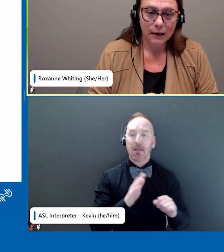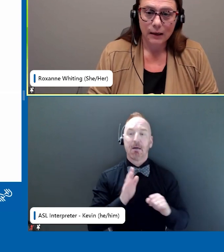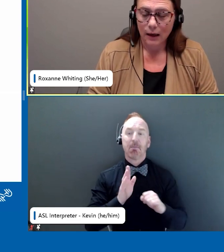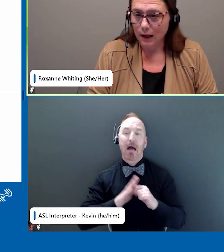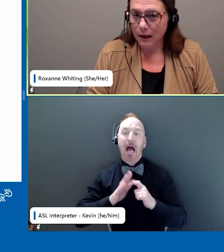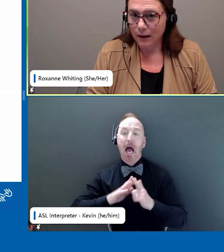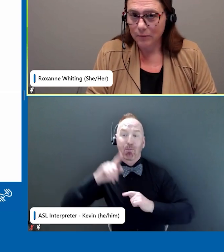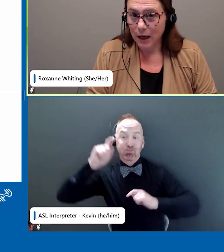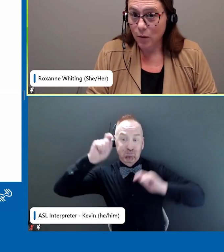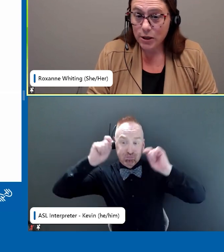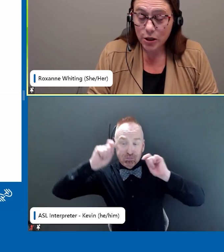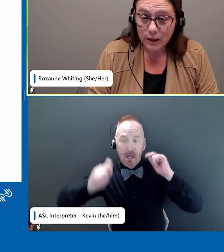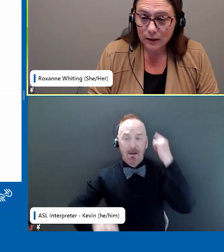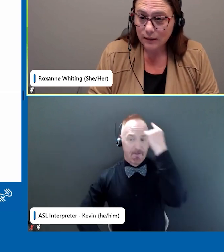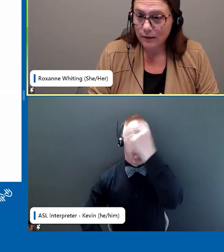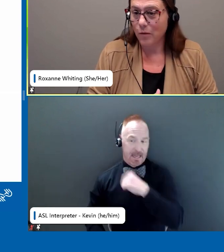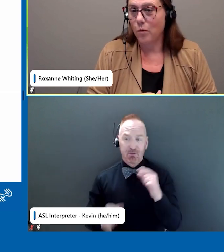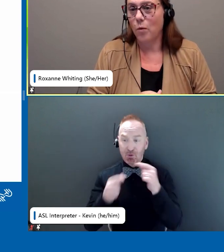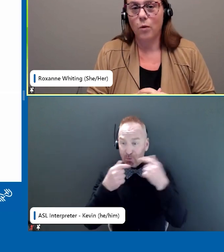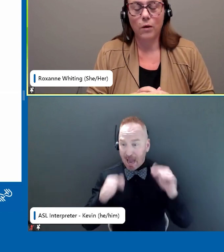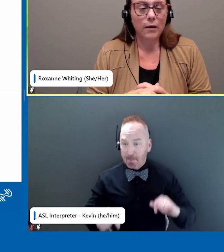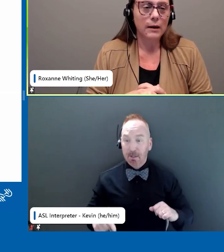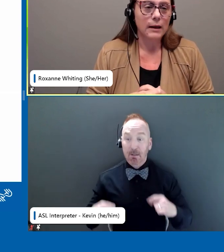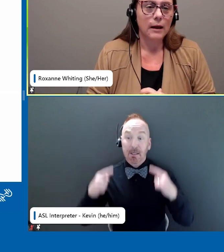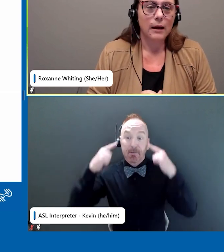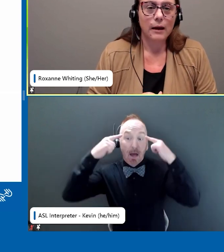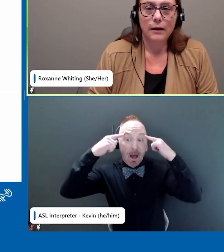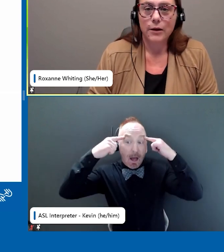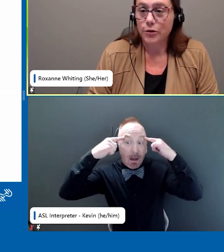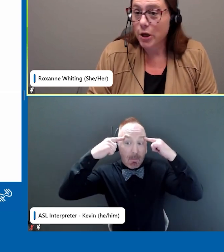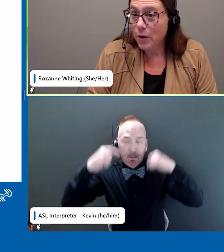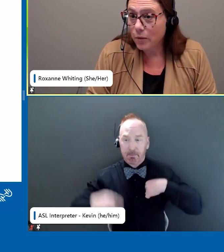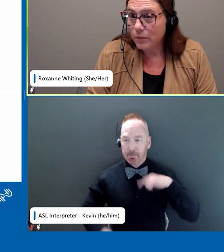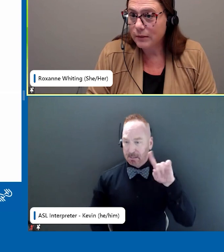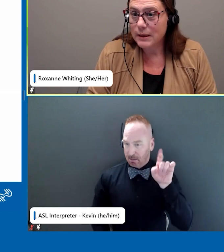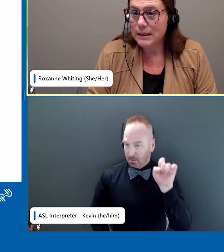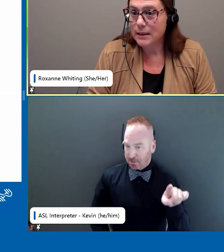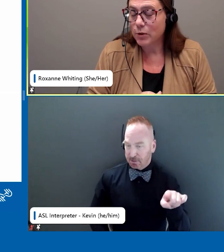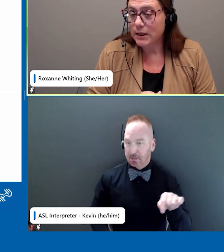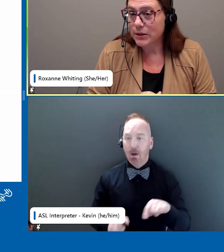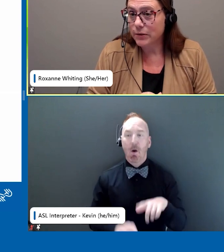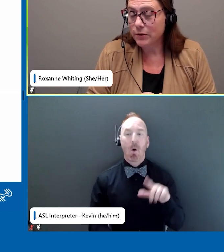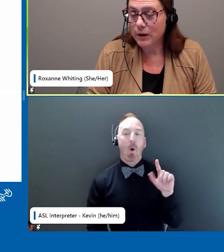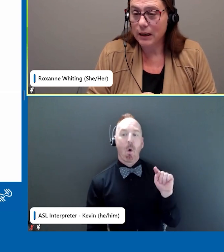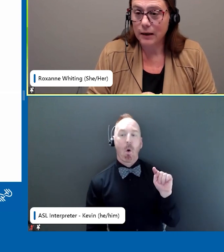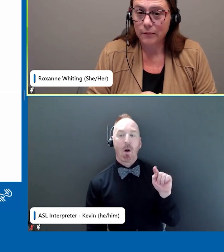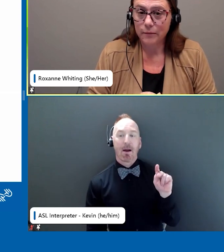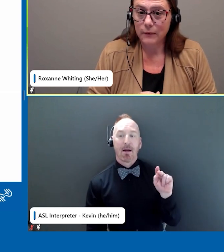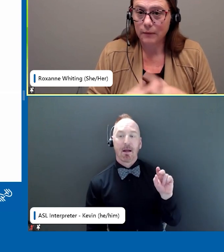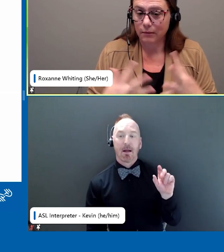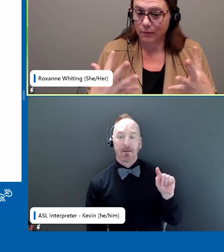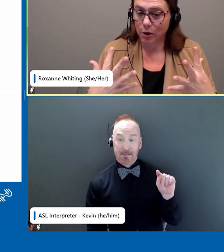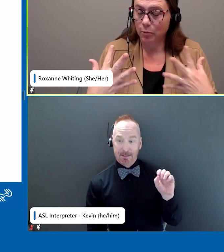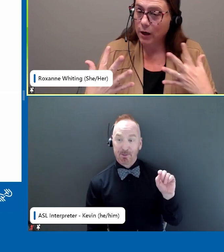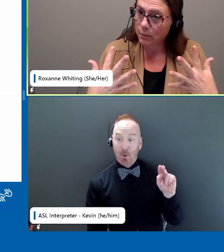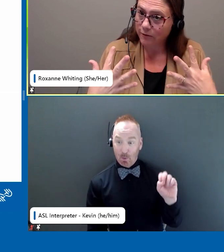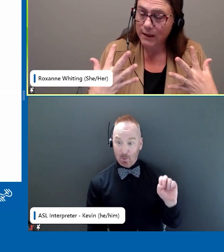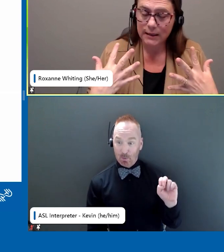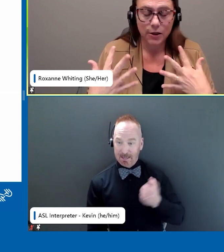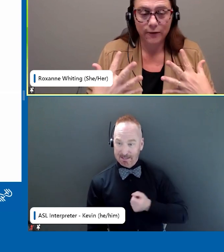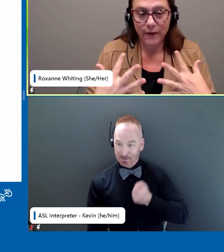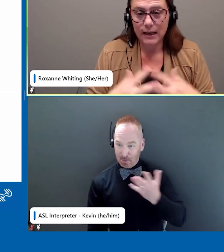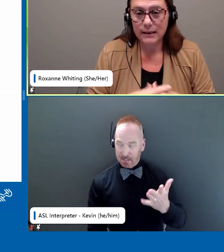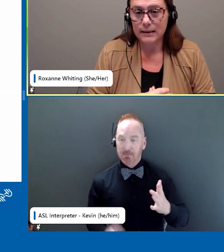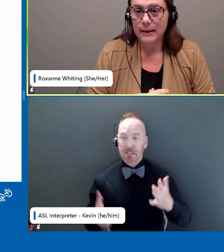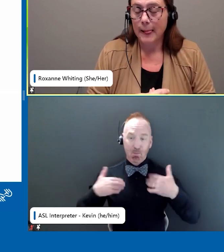asking a question, or your tone is expressed through your body